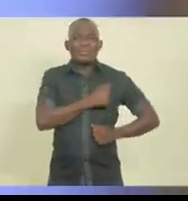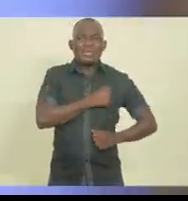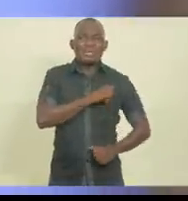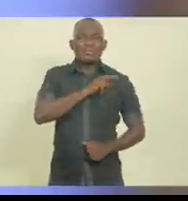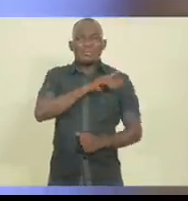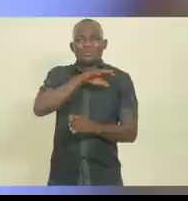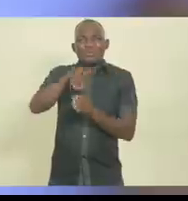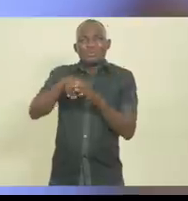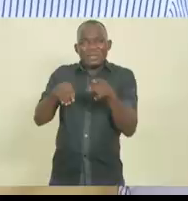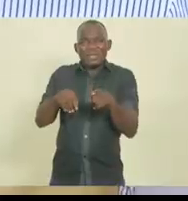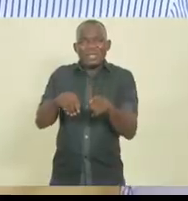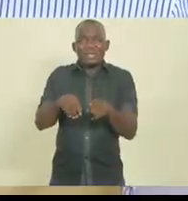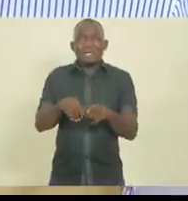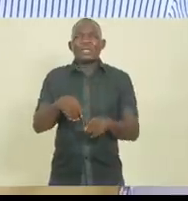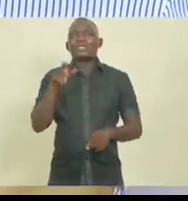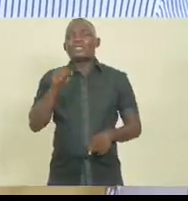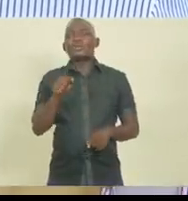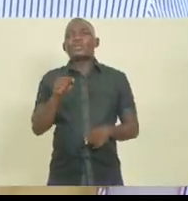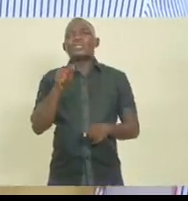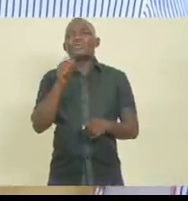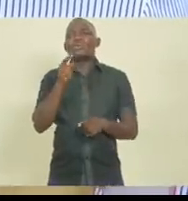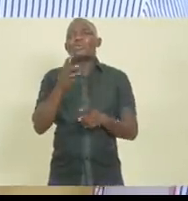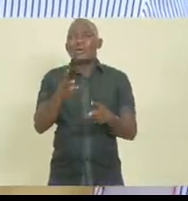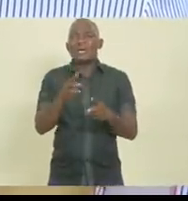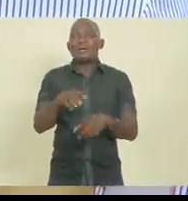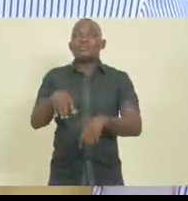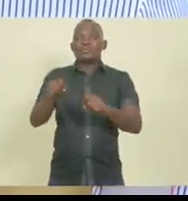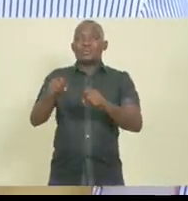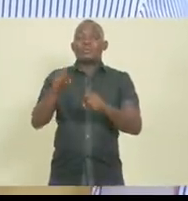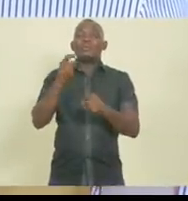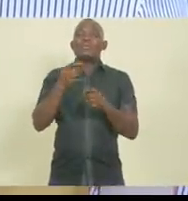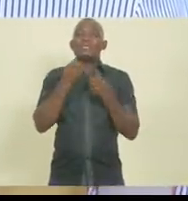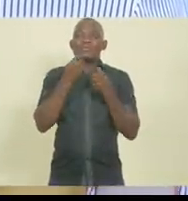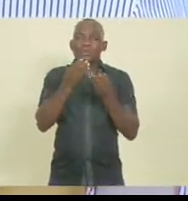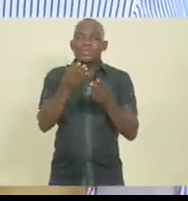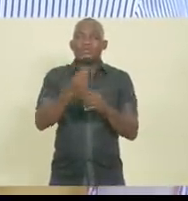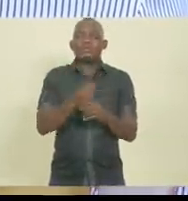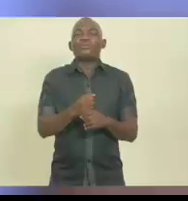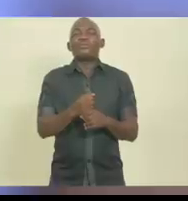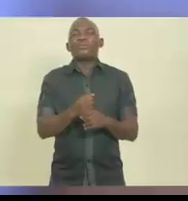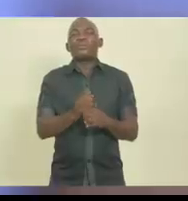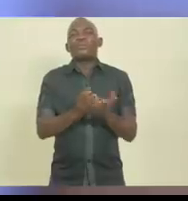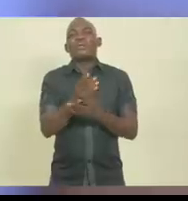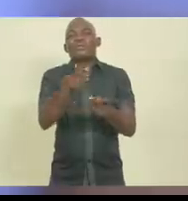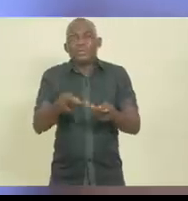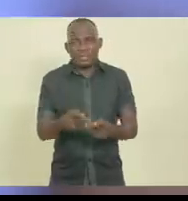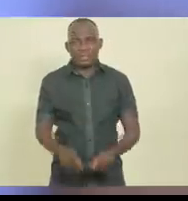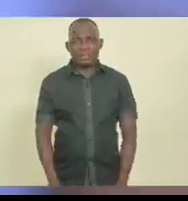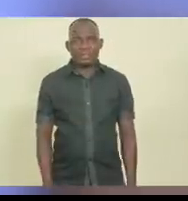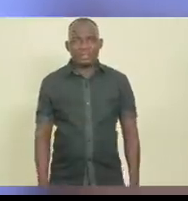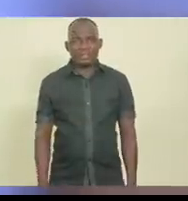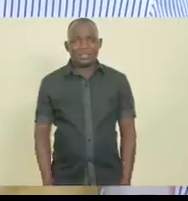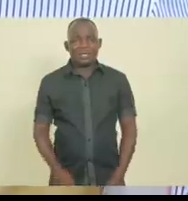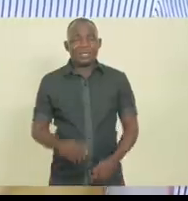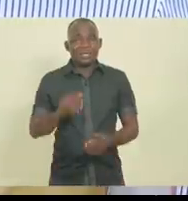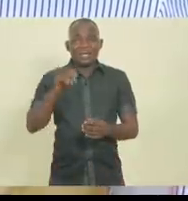force? Yes. And the only way we can get to him is to get information from these sources. No common civilian can